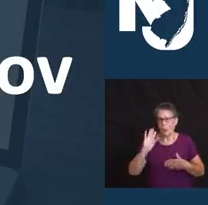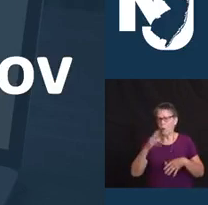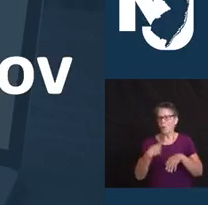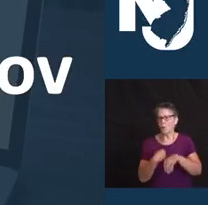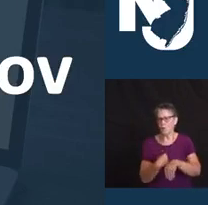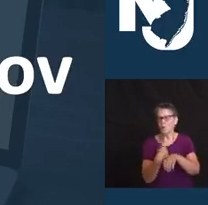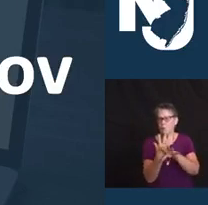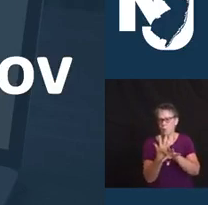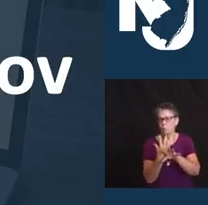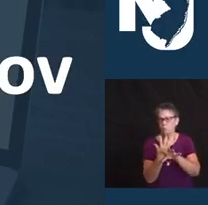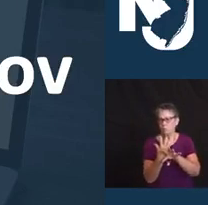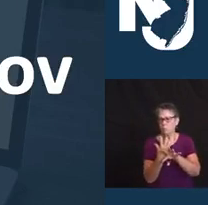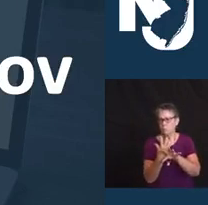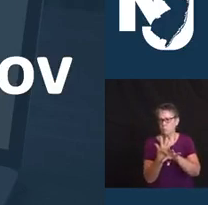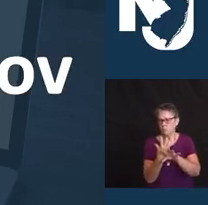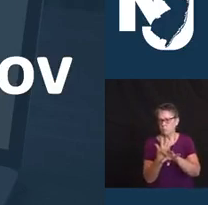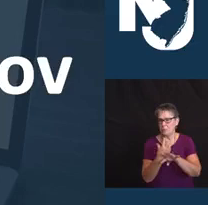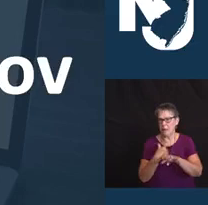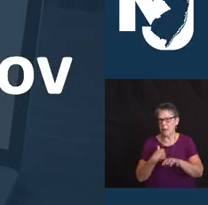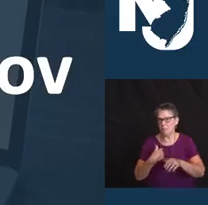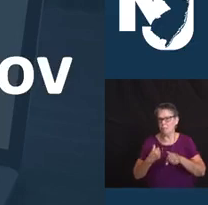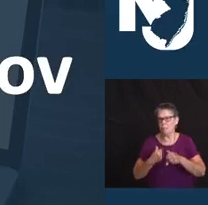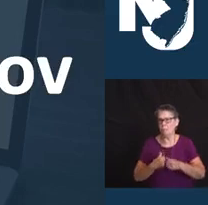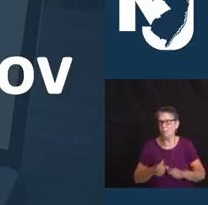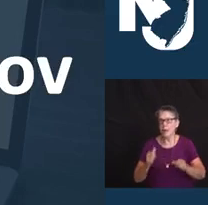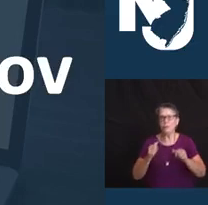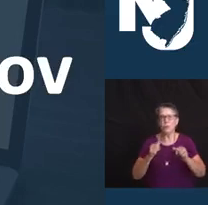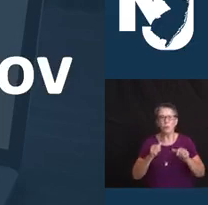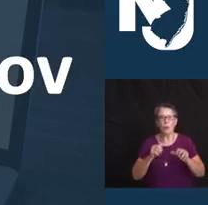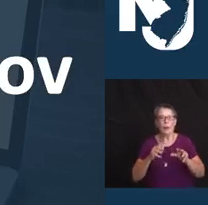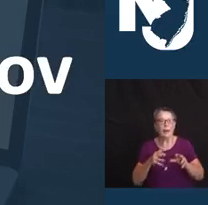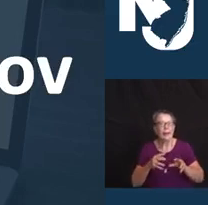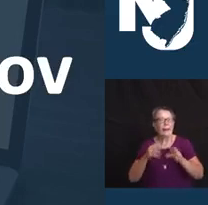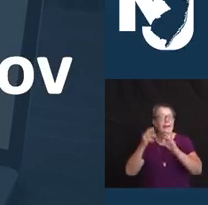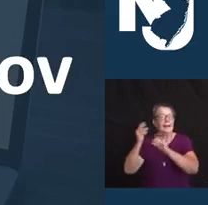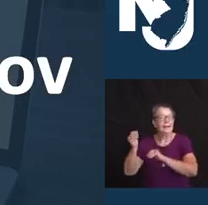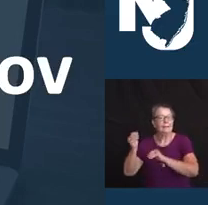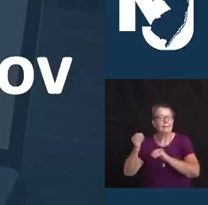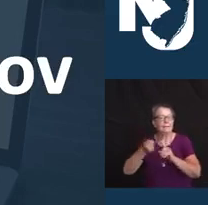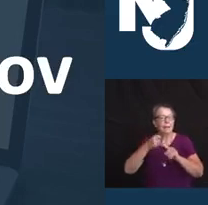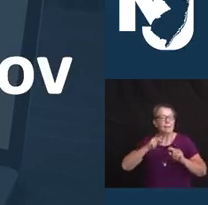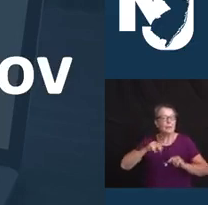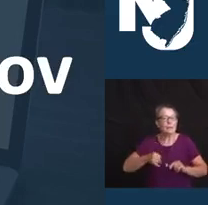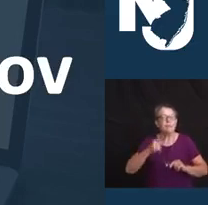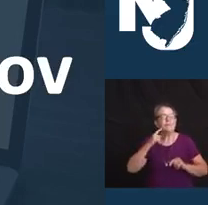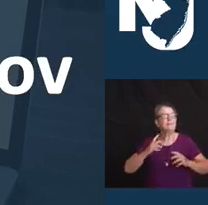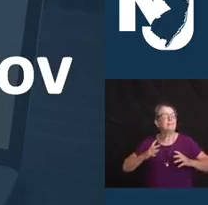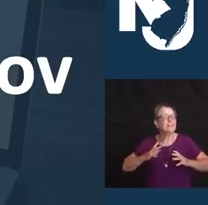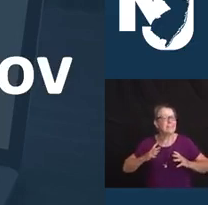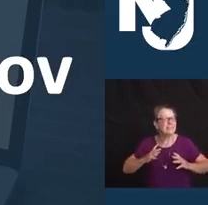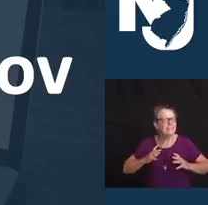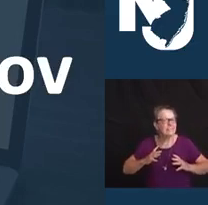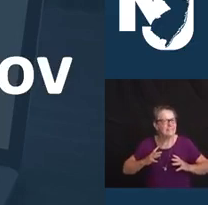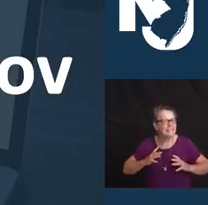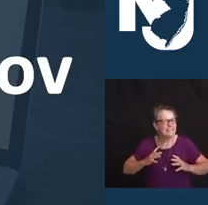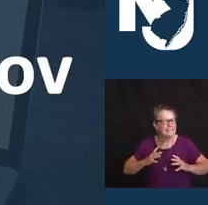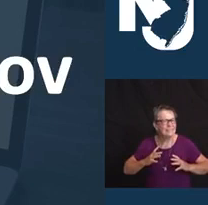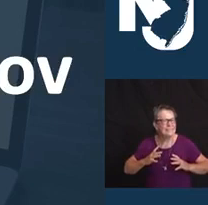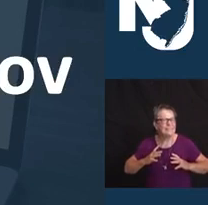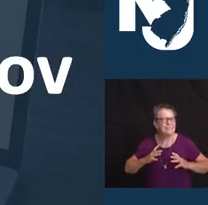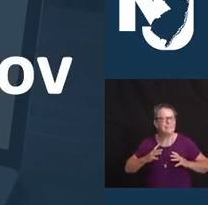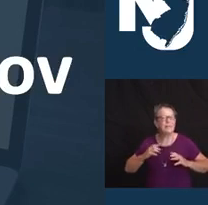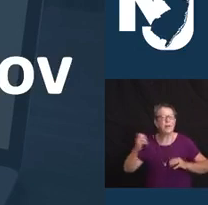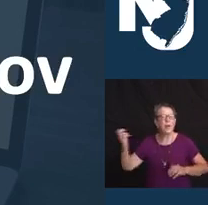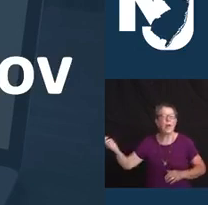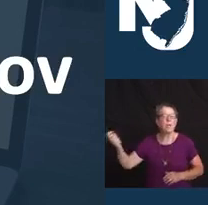Jersey tomorrow evening to join my family for some vacation time, and then I expect to return next Thursday, the 19th, but